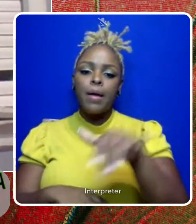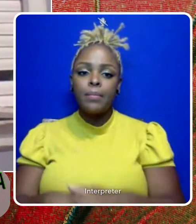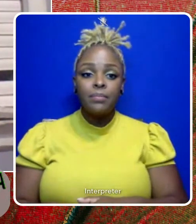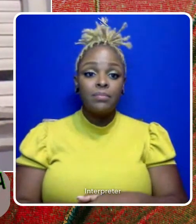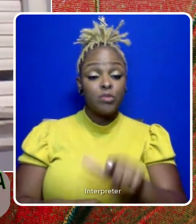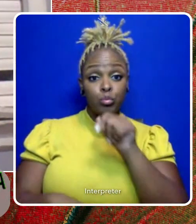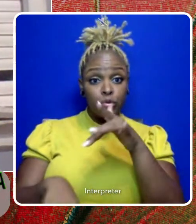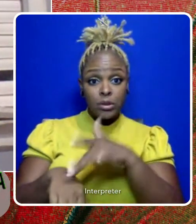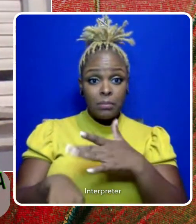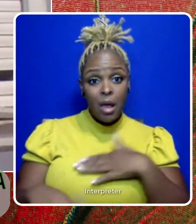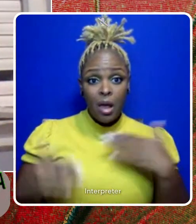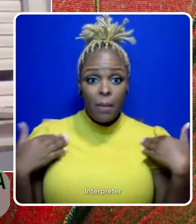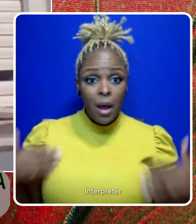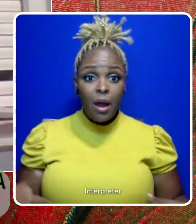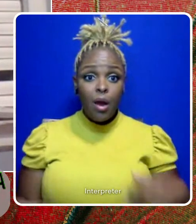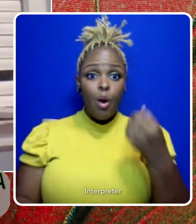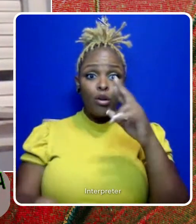again.